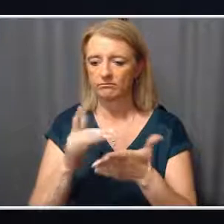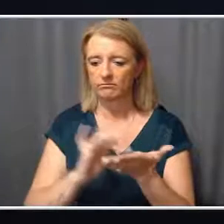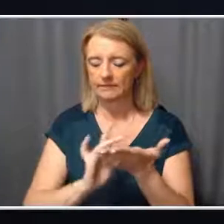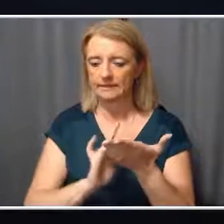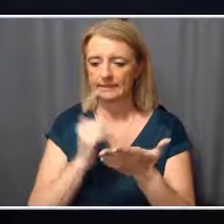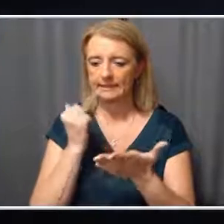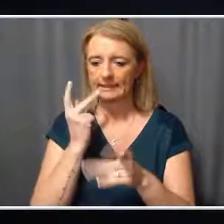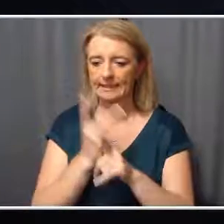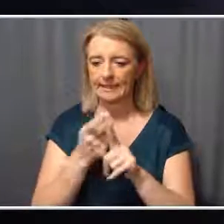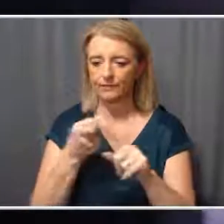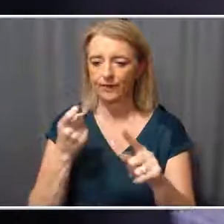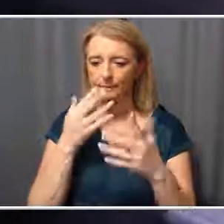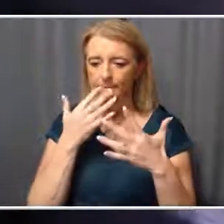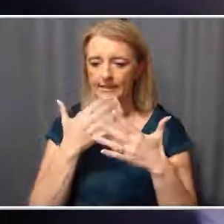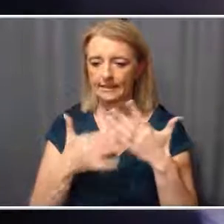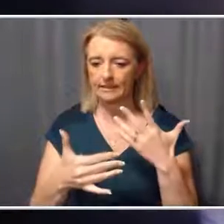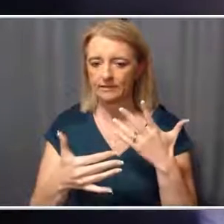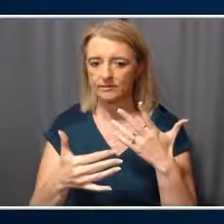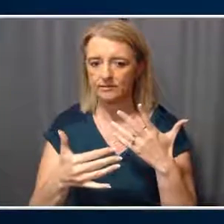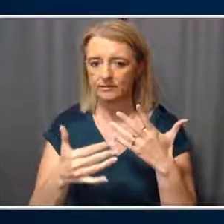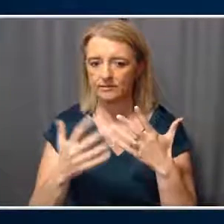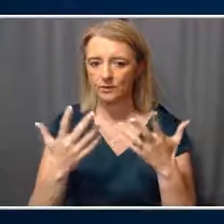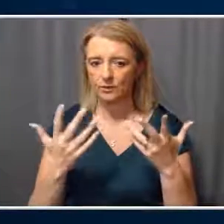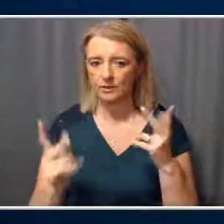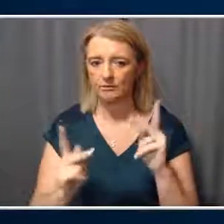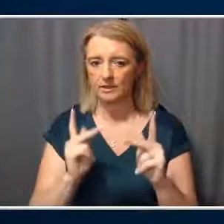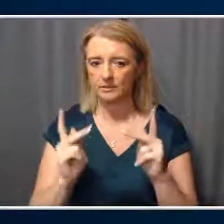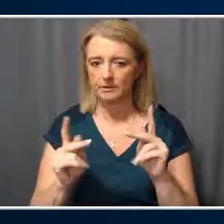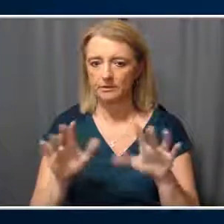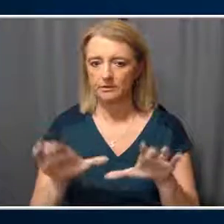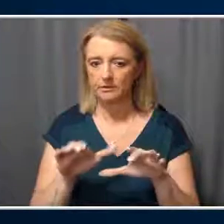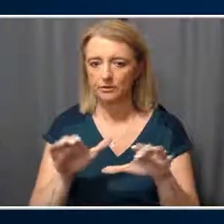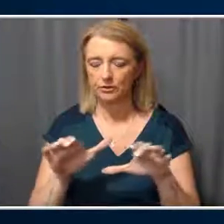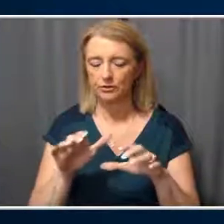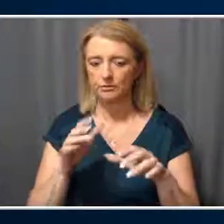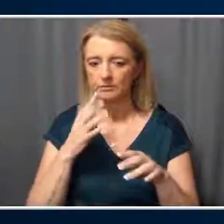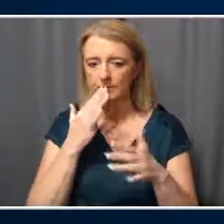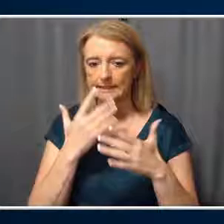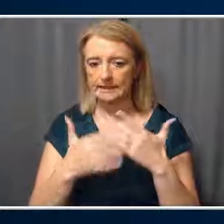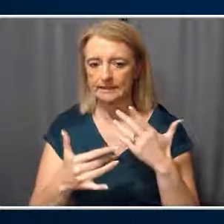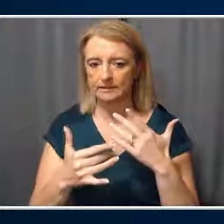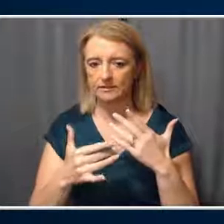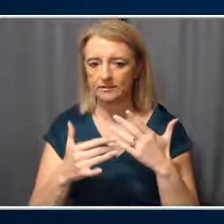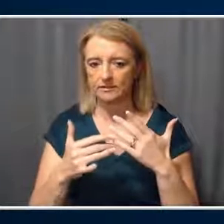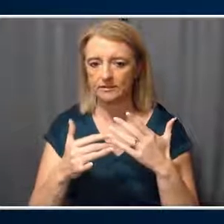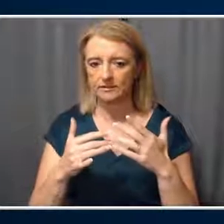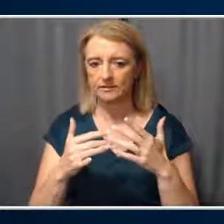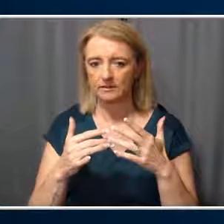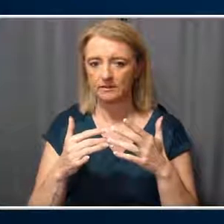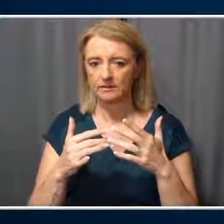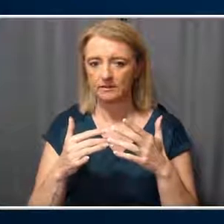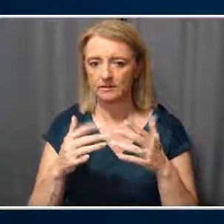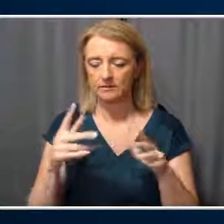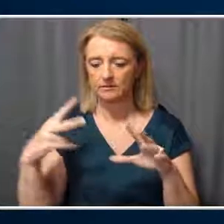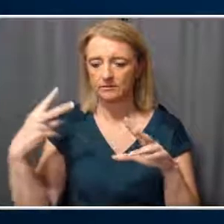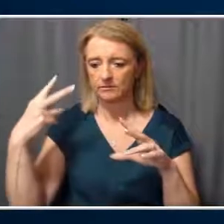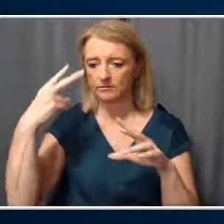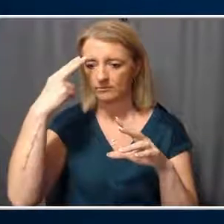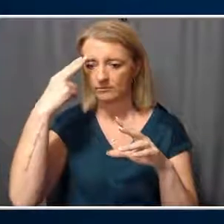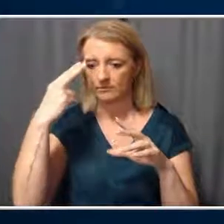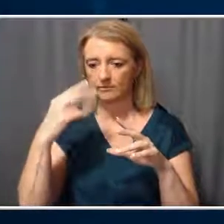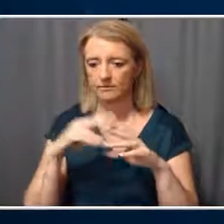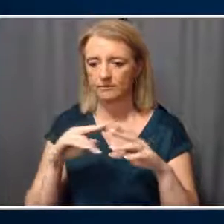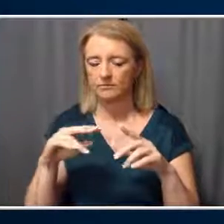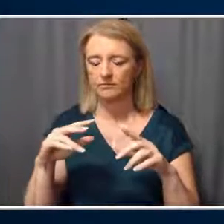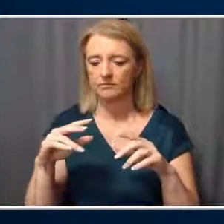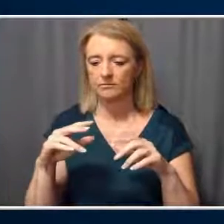bit in addition. Okay, I guess that's what you're referring to as a moment when you use a tiny mallet, and is